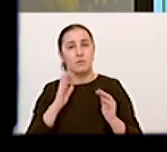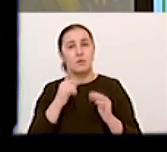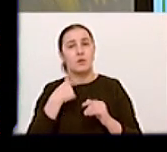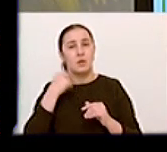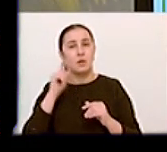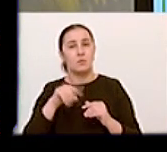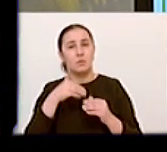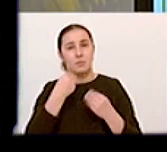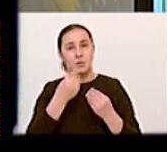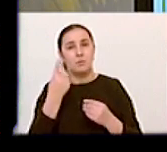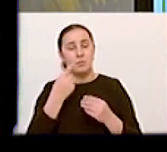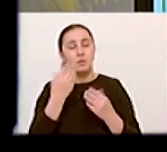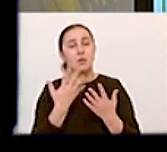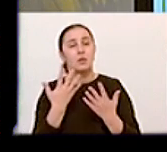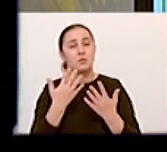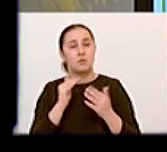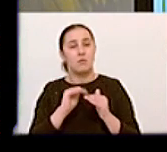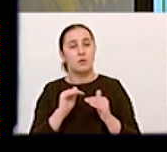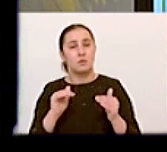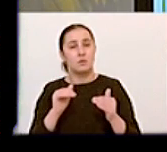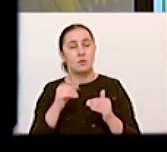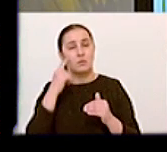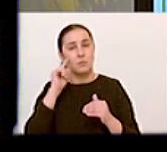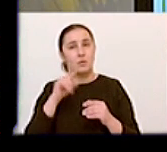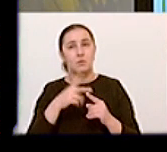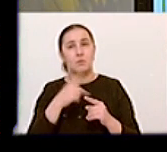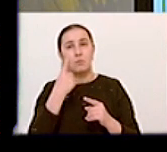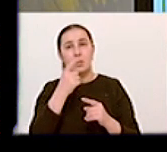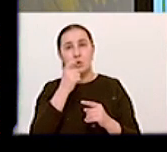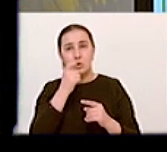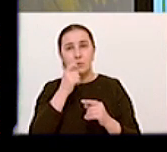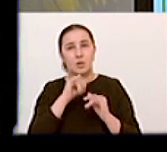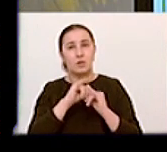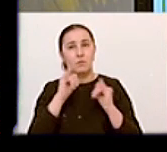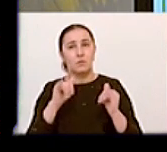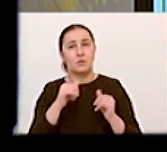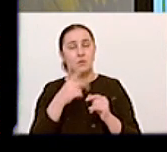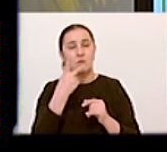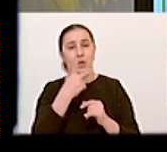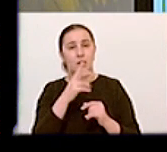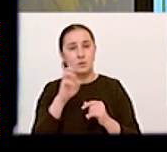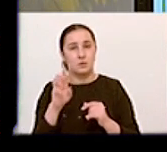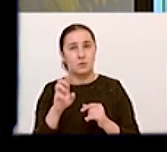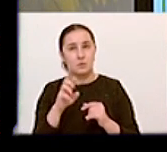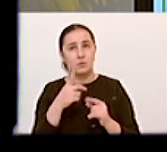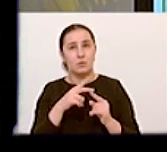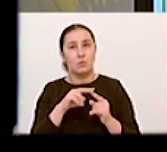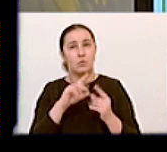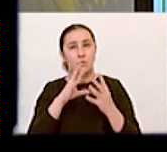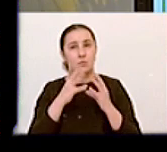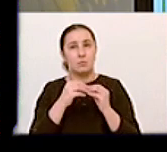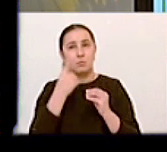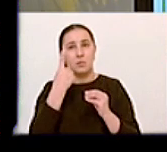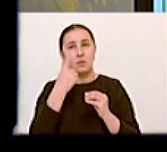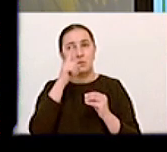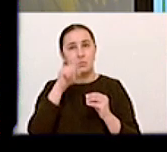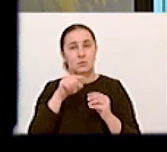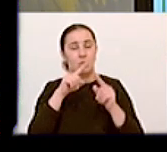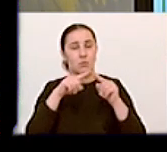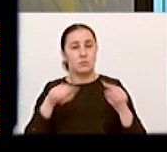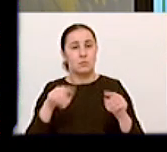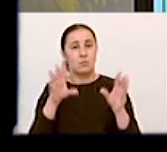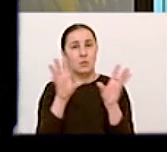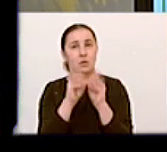bilan berilgan nechinchi farzand ekanligini bildiradi. Bir tuxumdan rivojlanadigan egizaklar o'zaro bitta chiziq bilan tushib